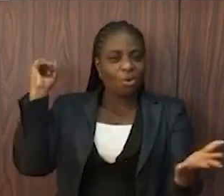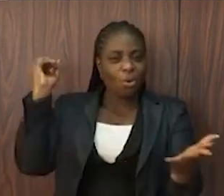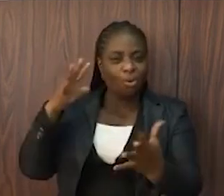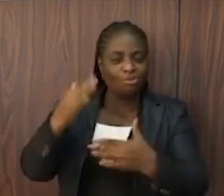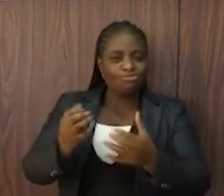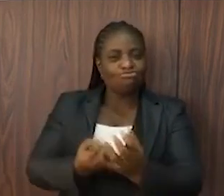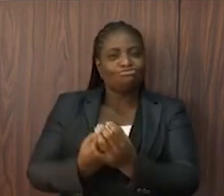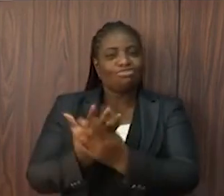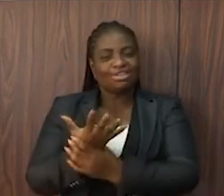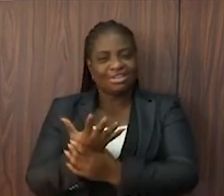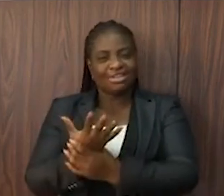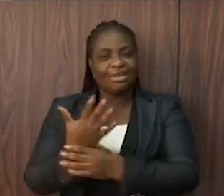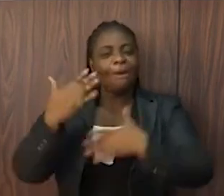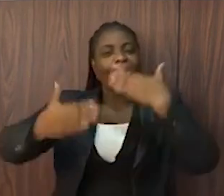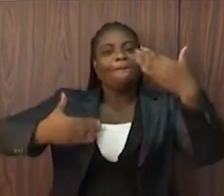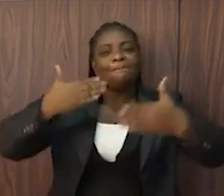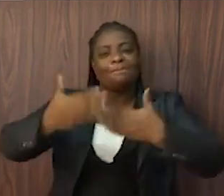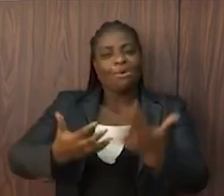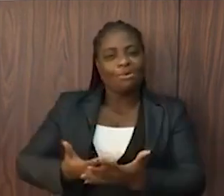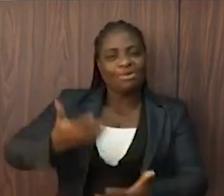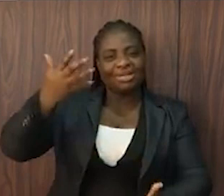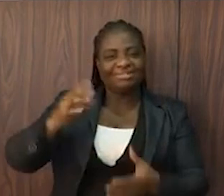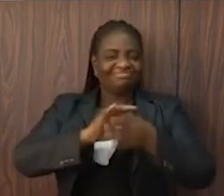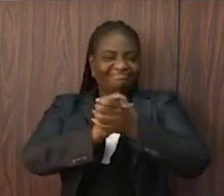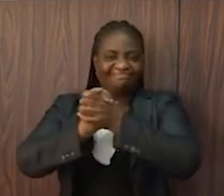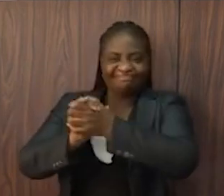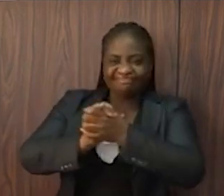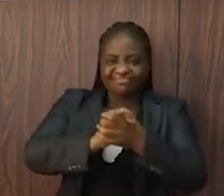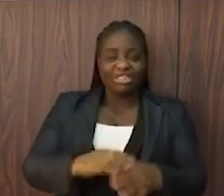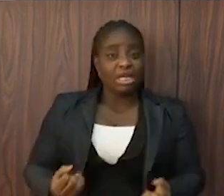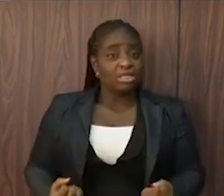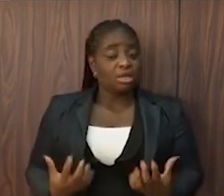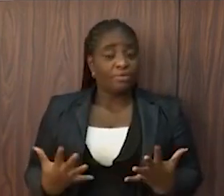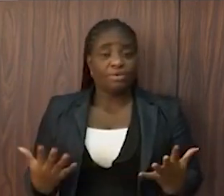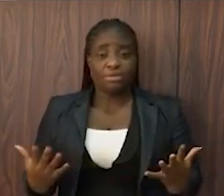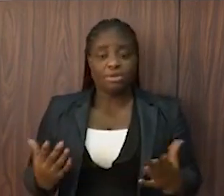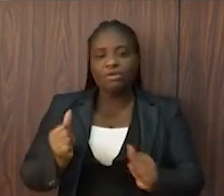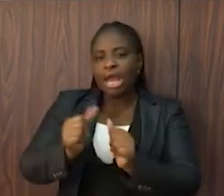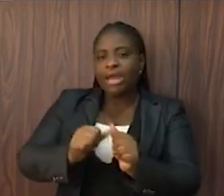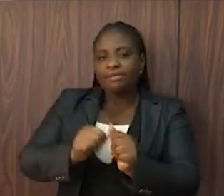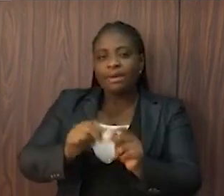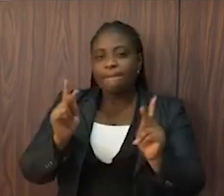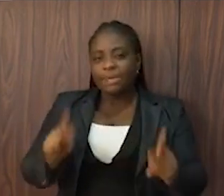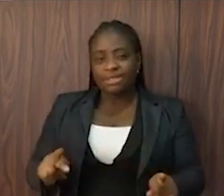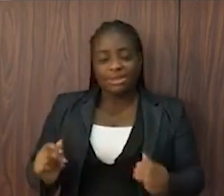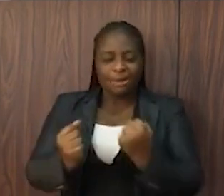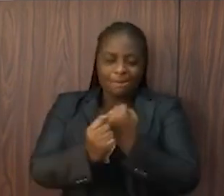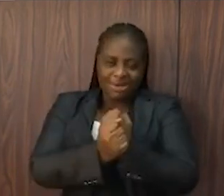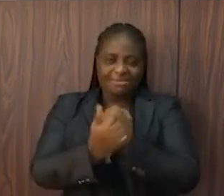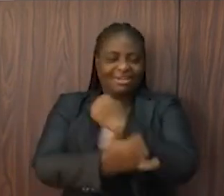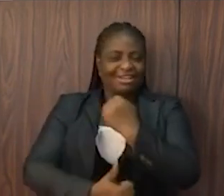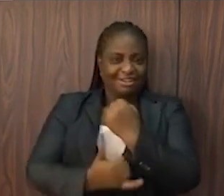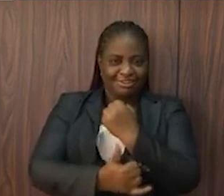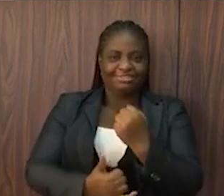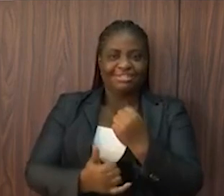growth, prosperity, reconciliation and sacrifice for everybody in our beloved country and